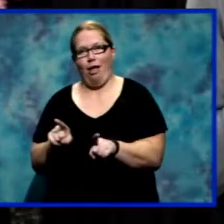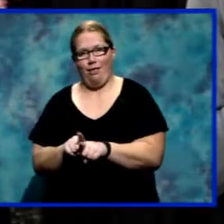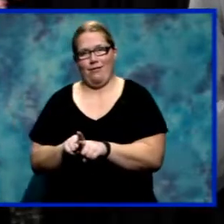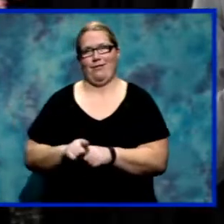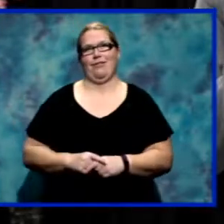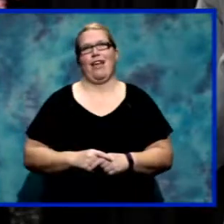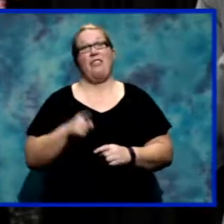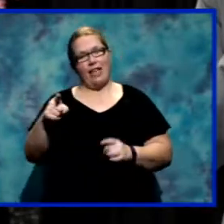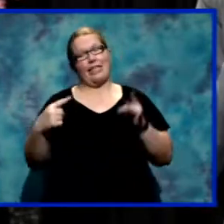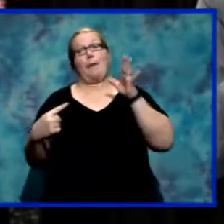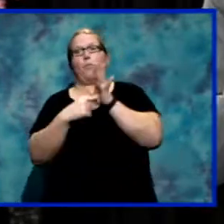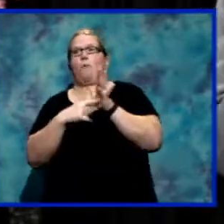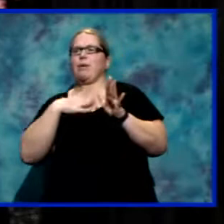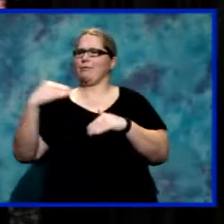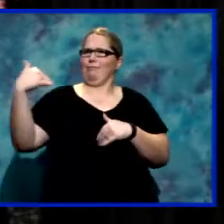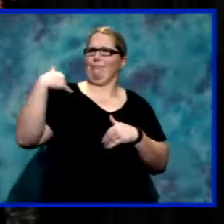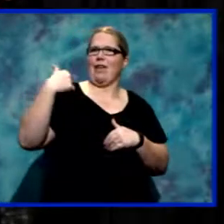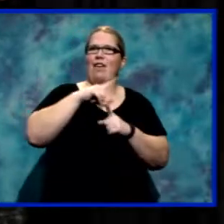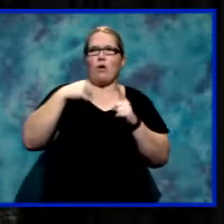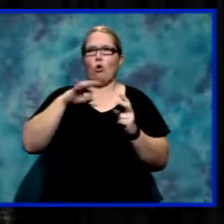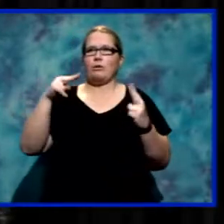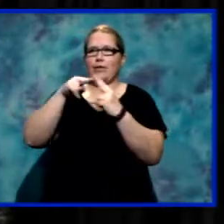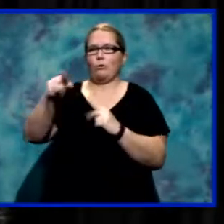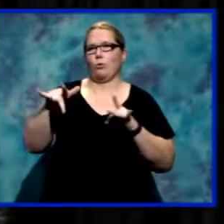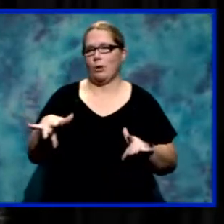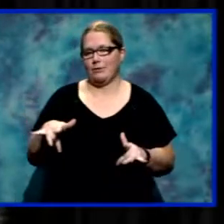that is important, okay? Come and see us if we haven't seen you.